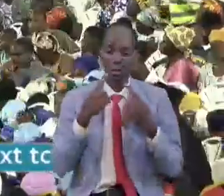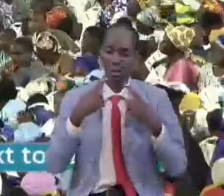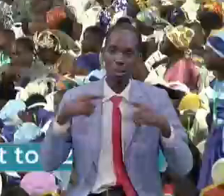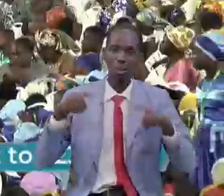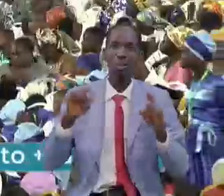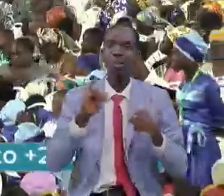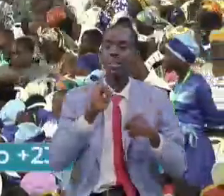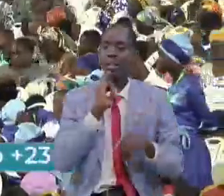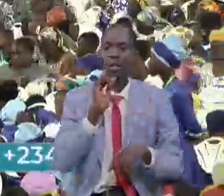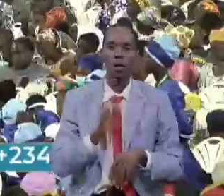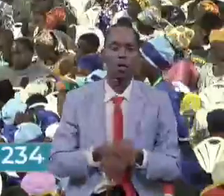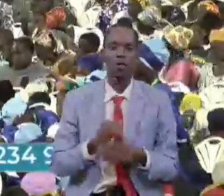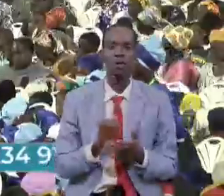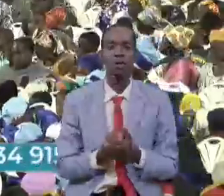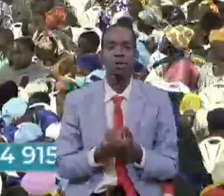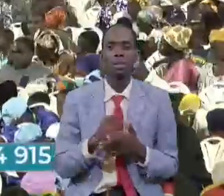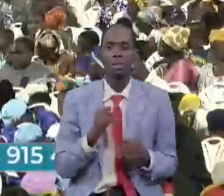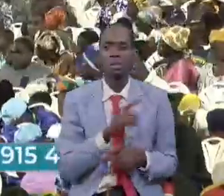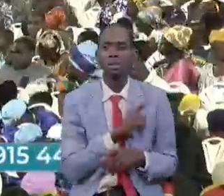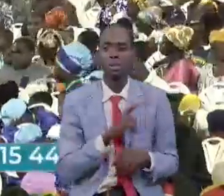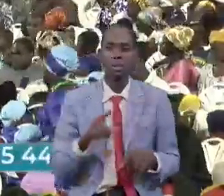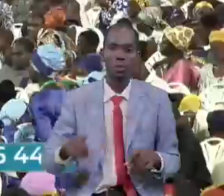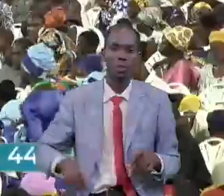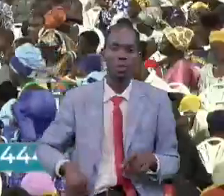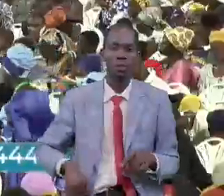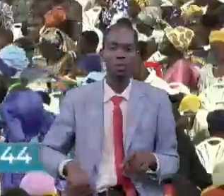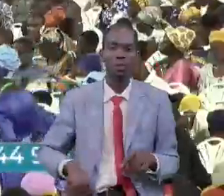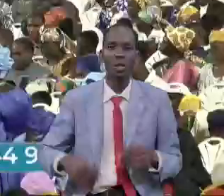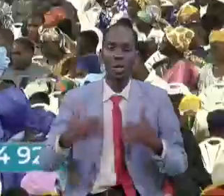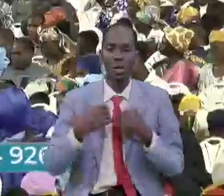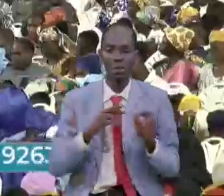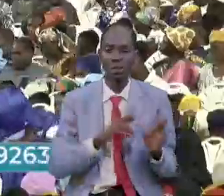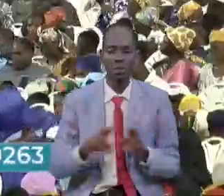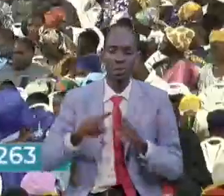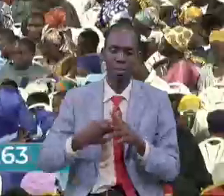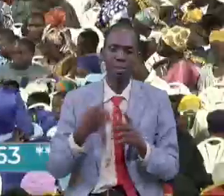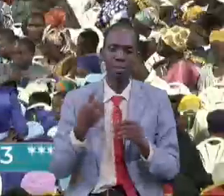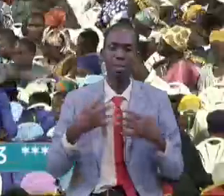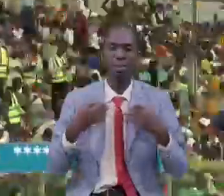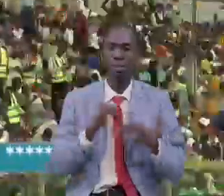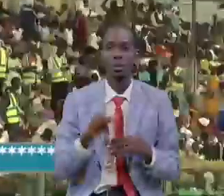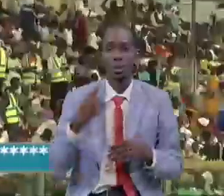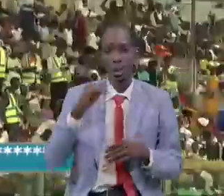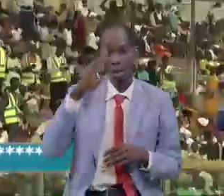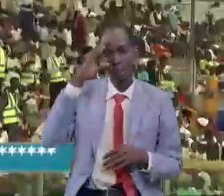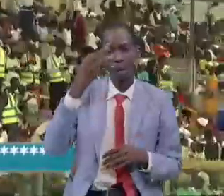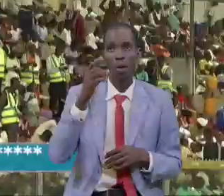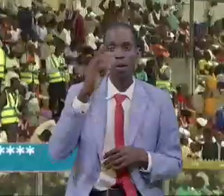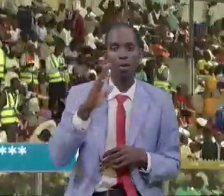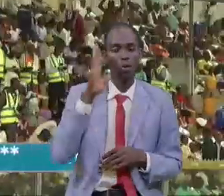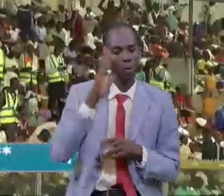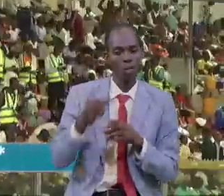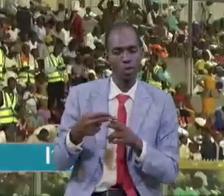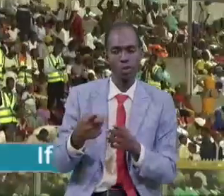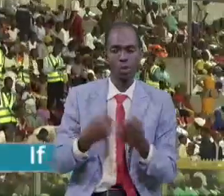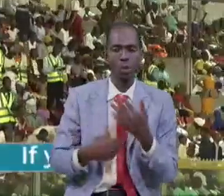Already the Lord has started healing. And the man of God will soon come and